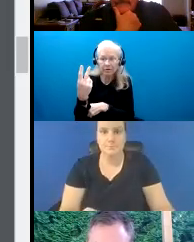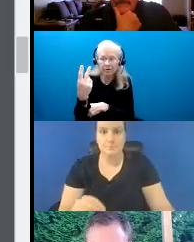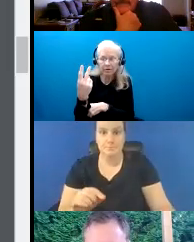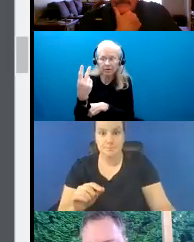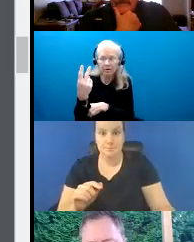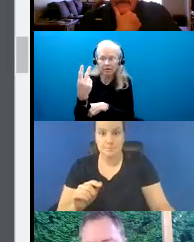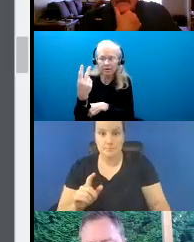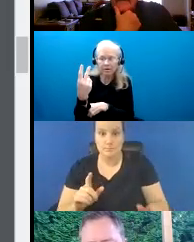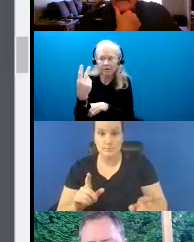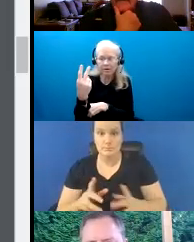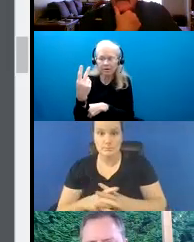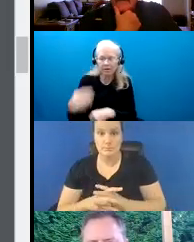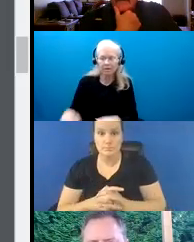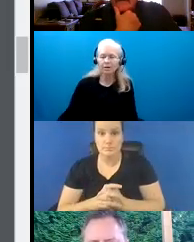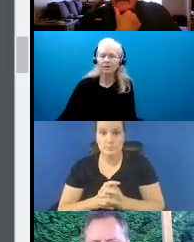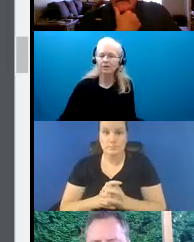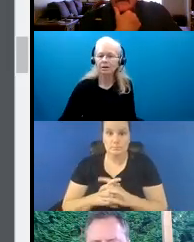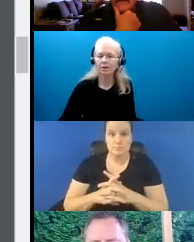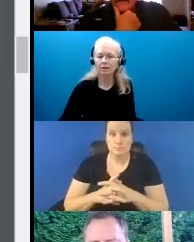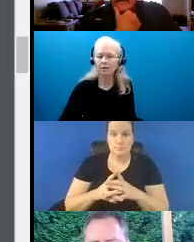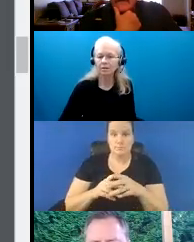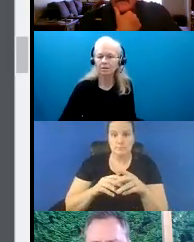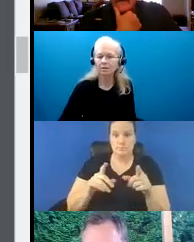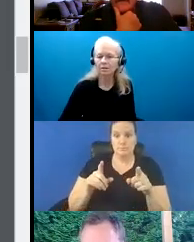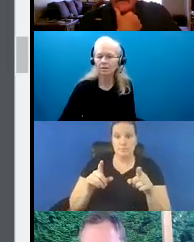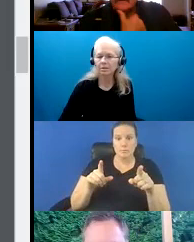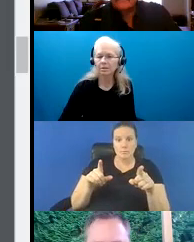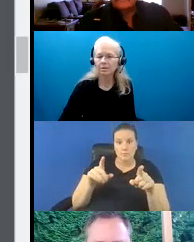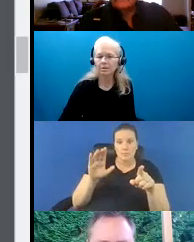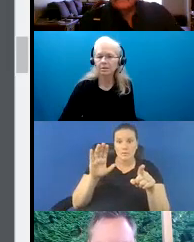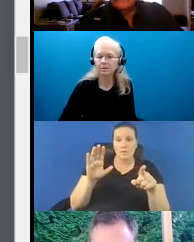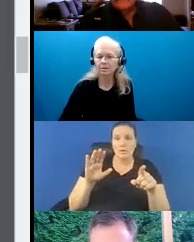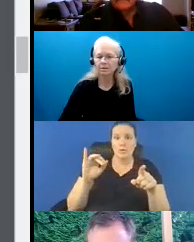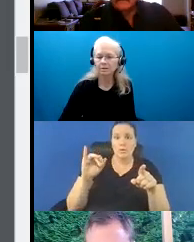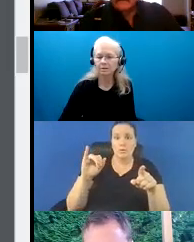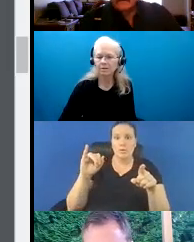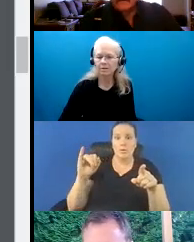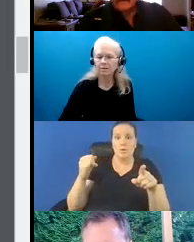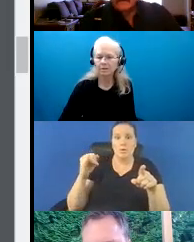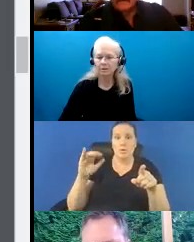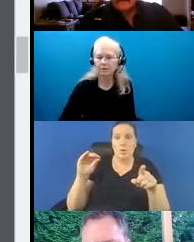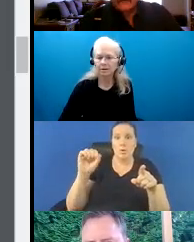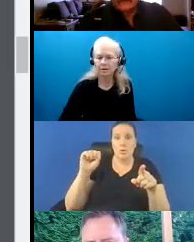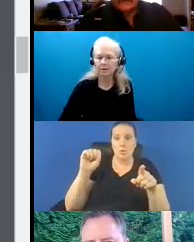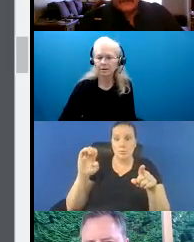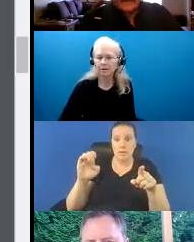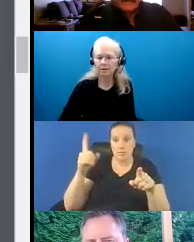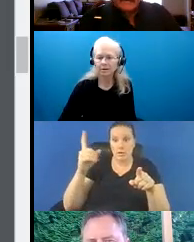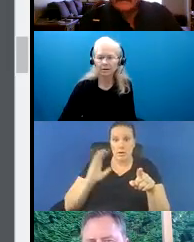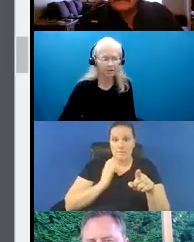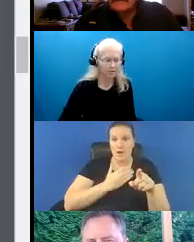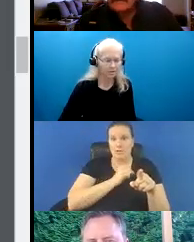Jose, will you go ahead and unmute yourself and help us out with this question? Jose is one of our staff in community planning.